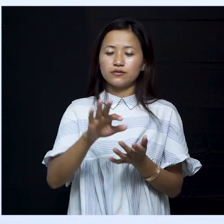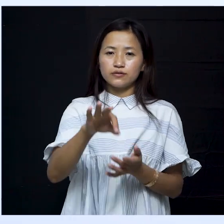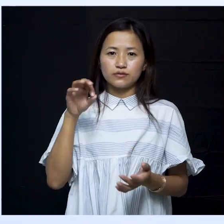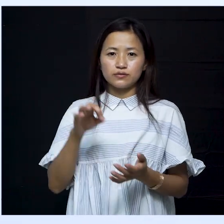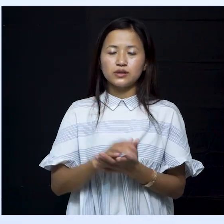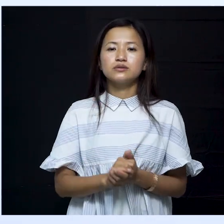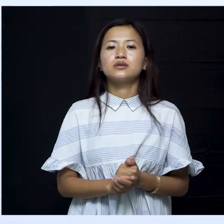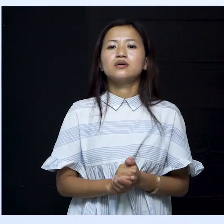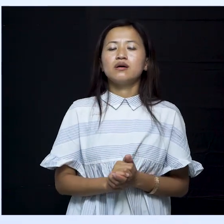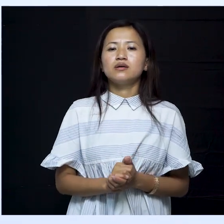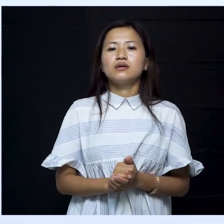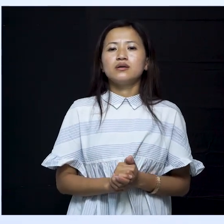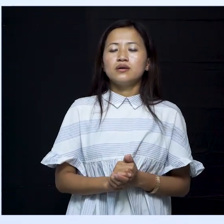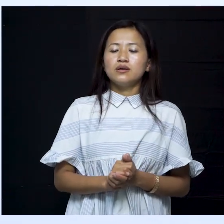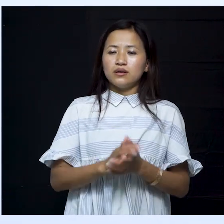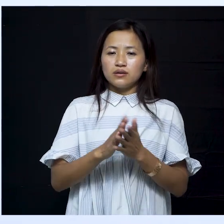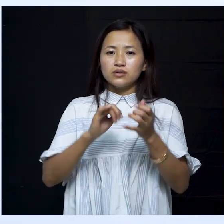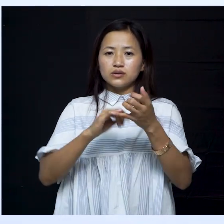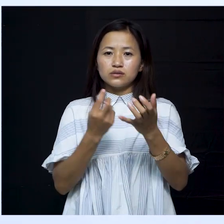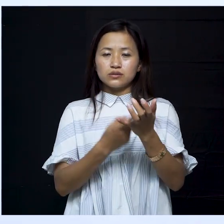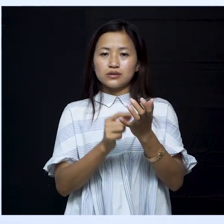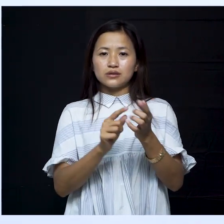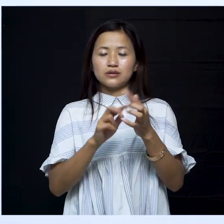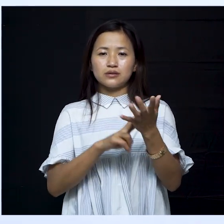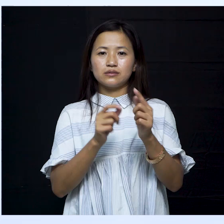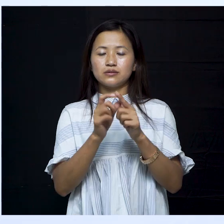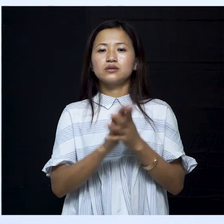that a salon